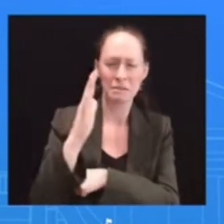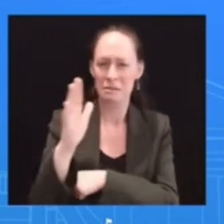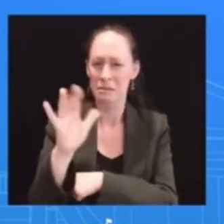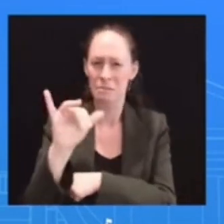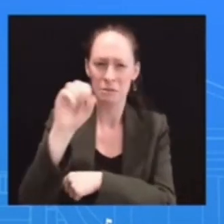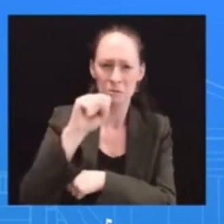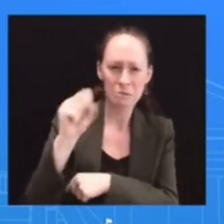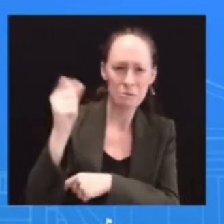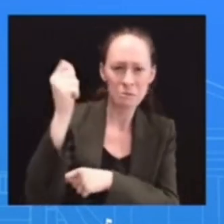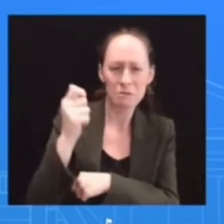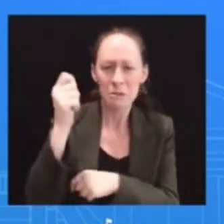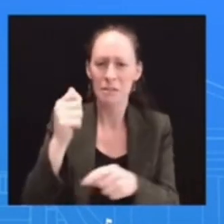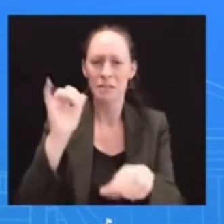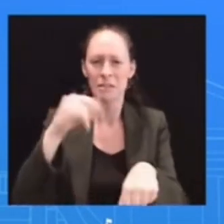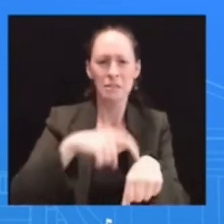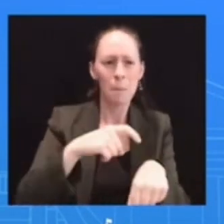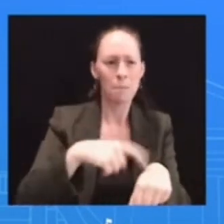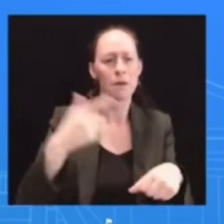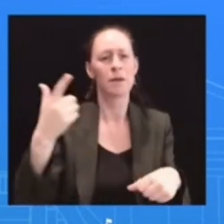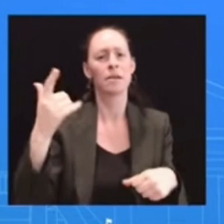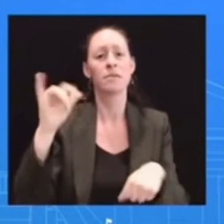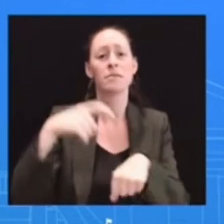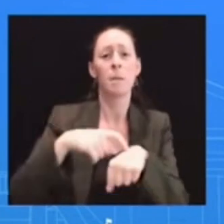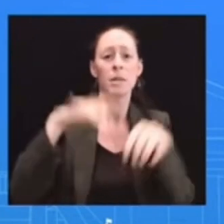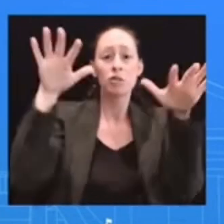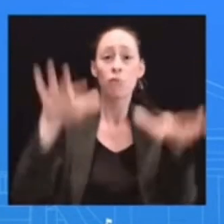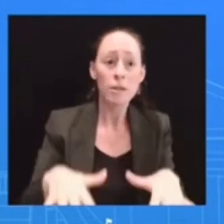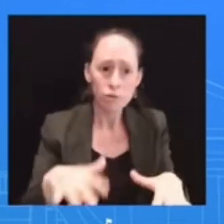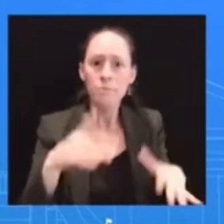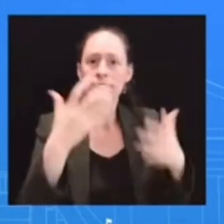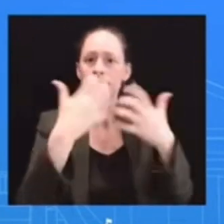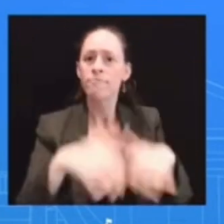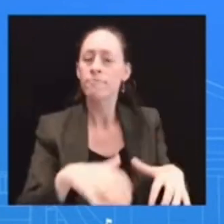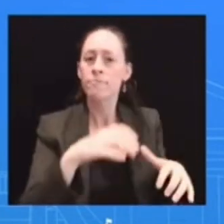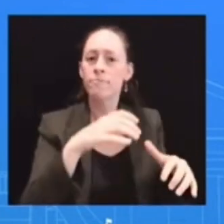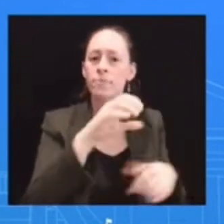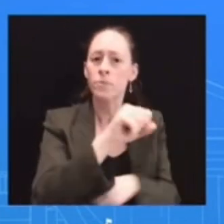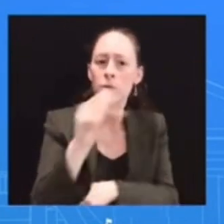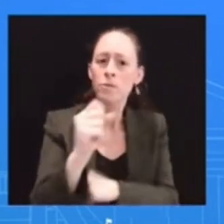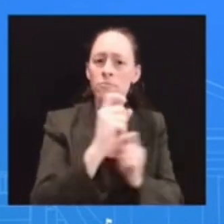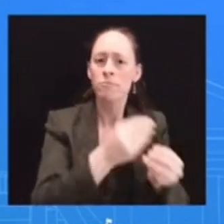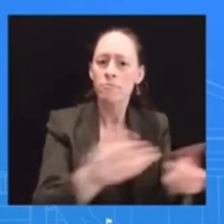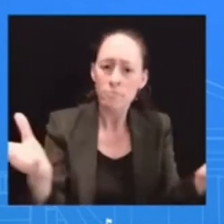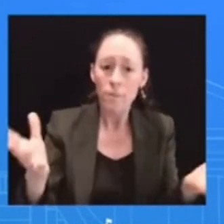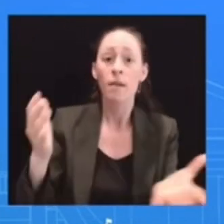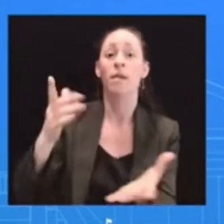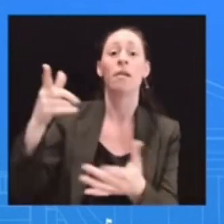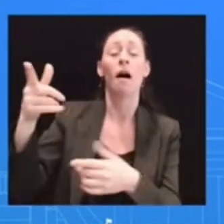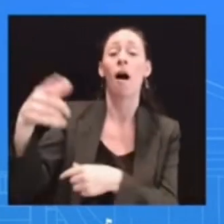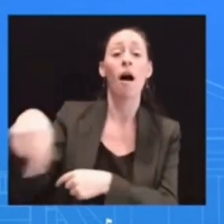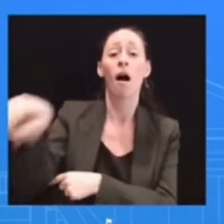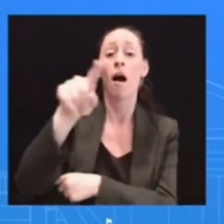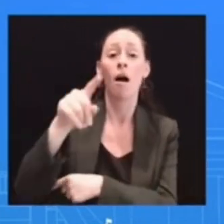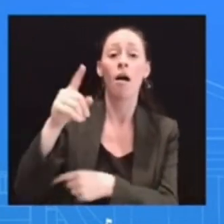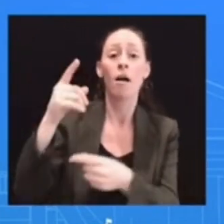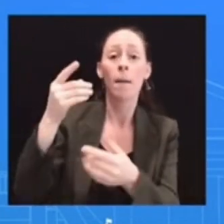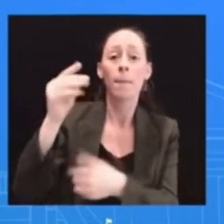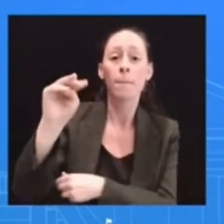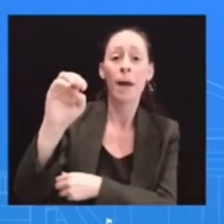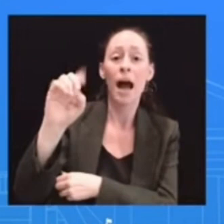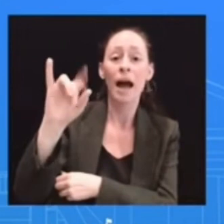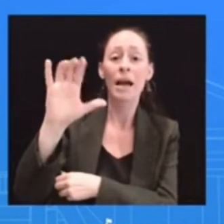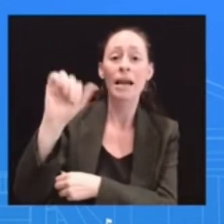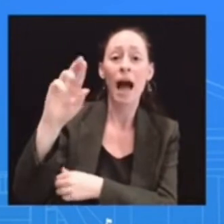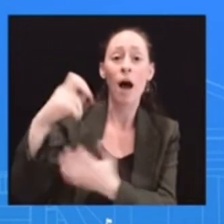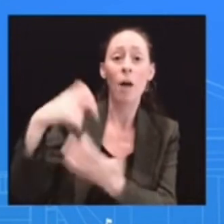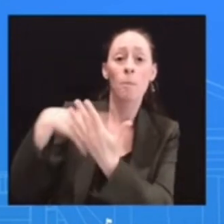areas. We agree with her all around on this. We are opposed to rural poverty, and the president